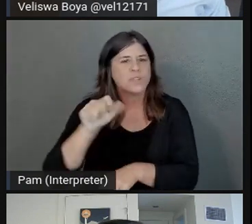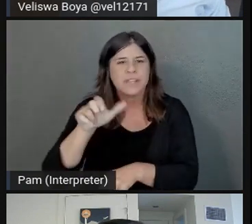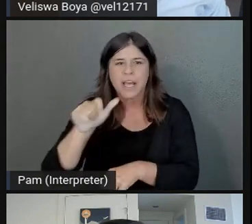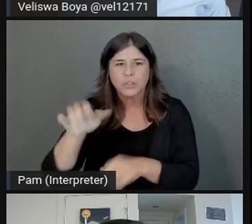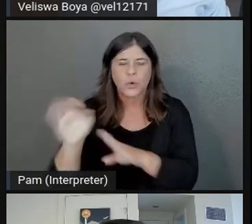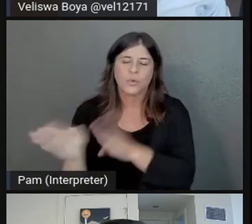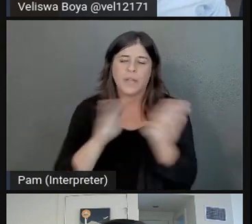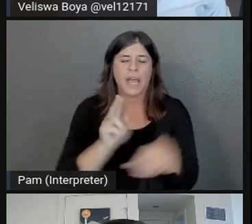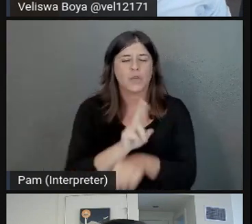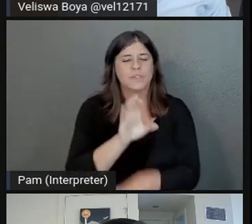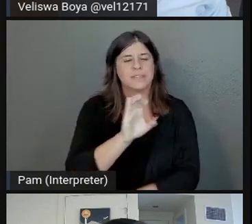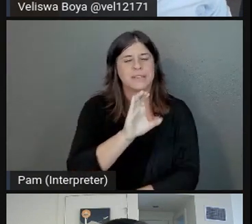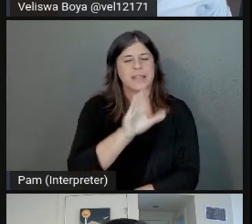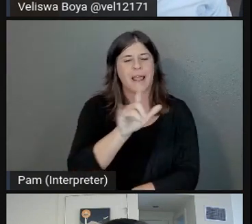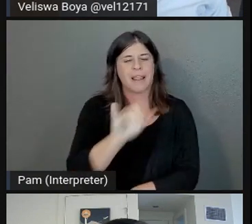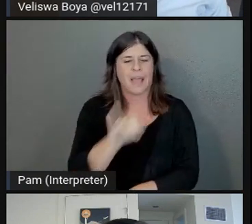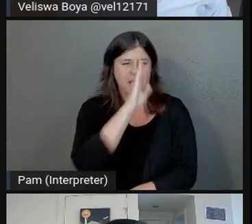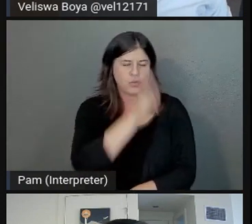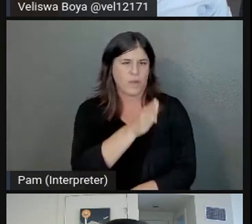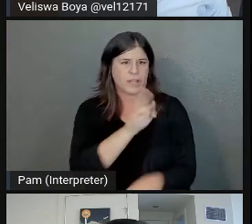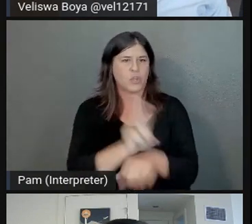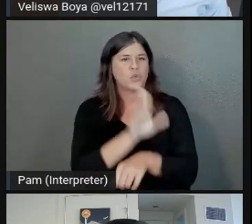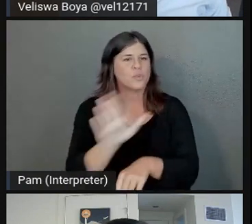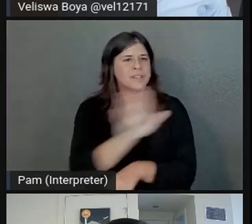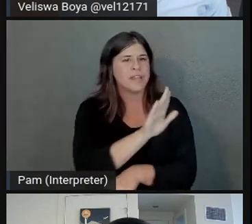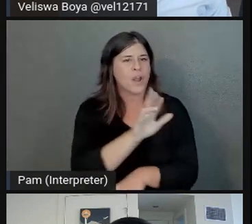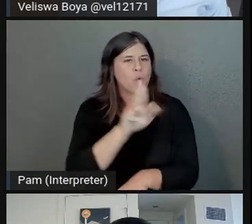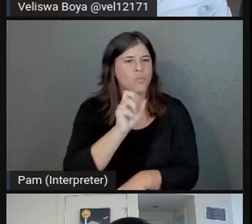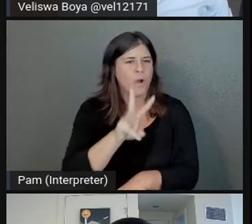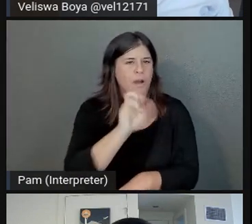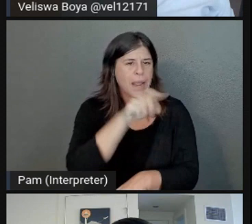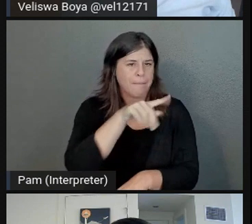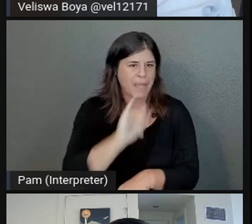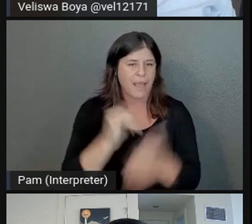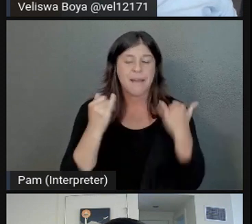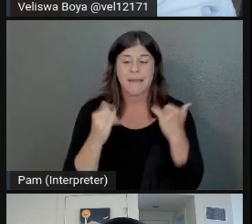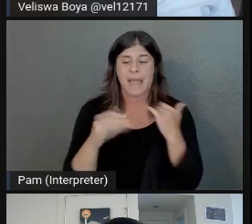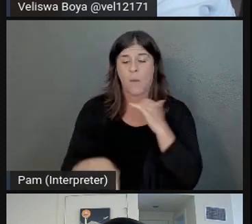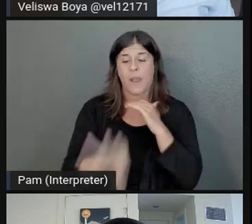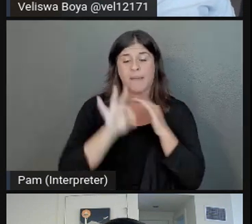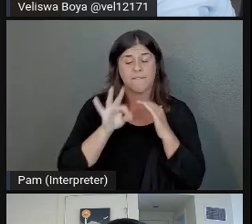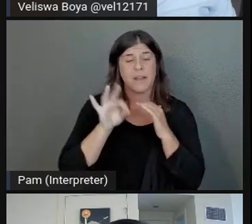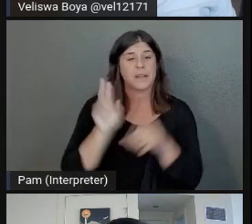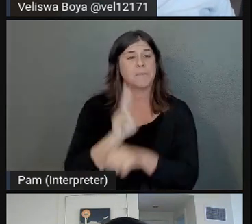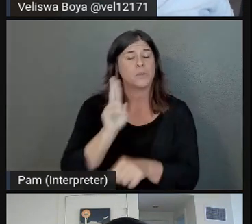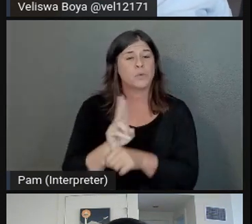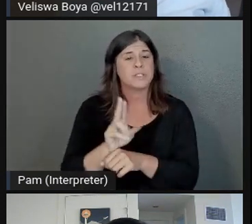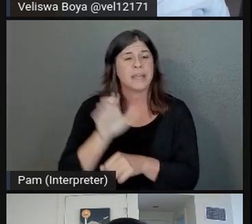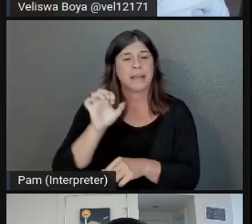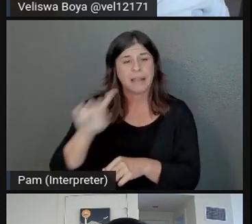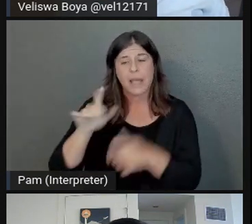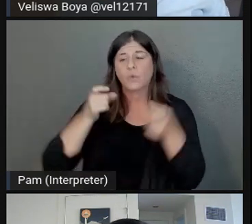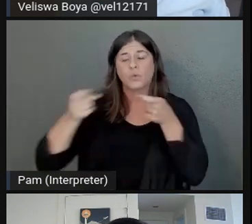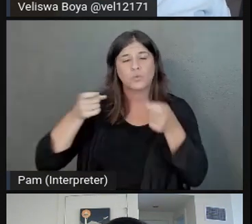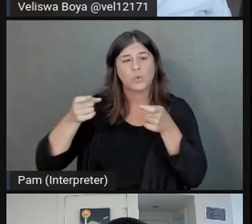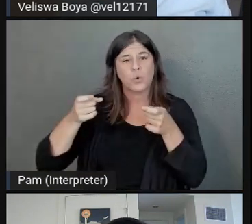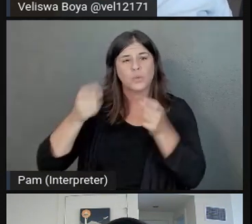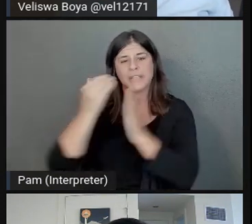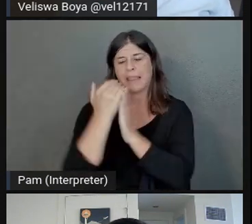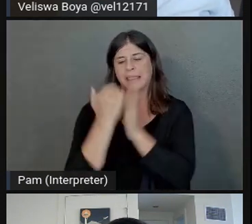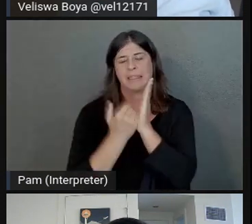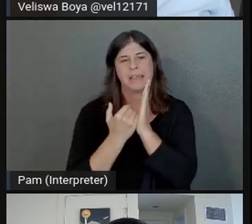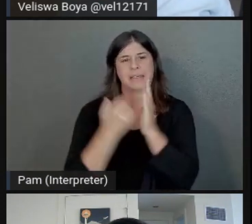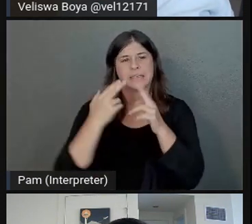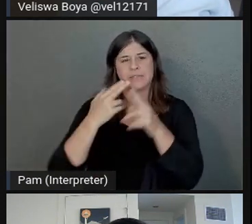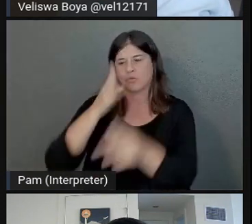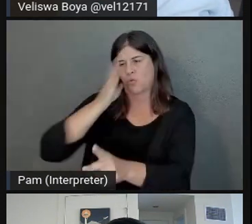CLI directly and use the raw API calls. I can now discover them using Cloud Control's list call